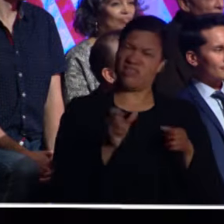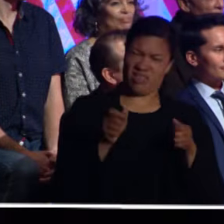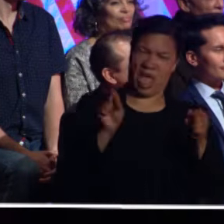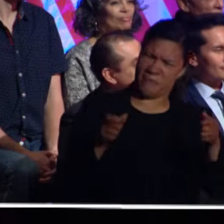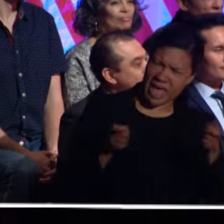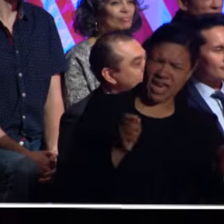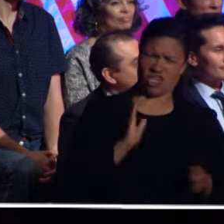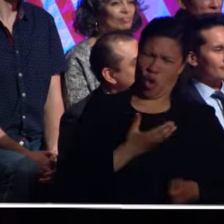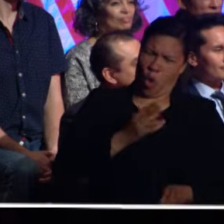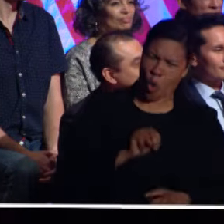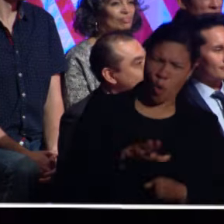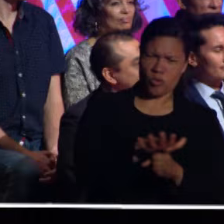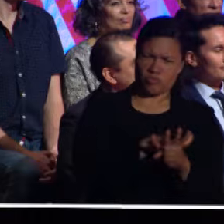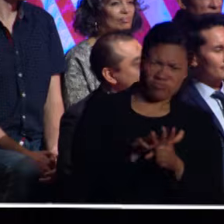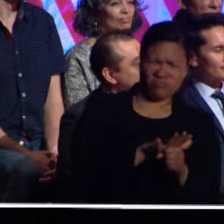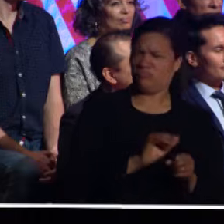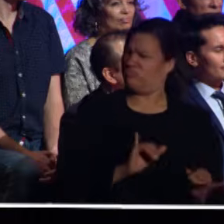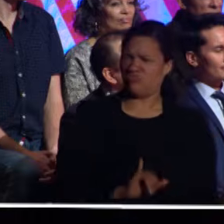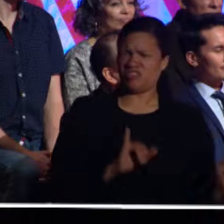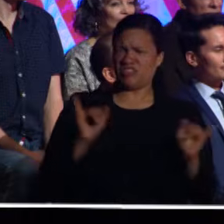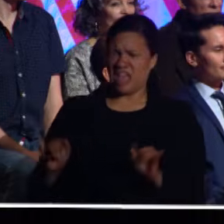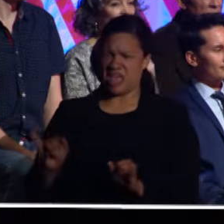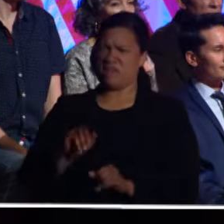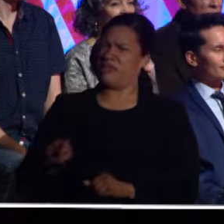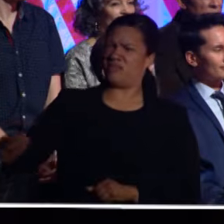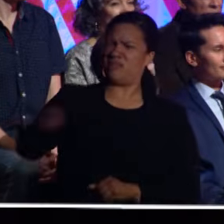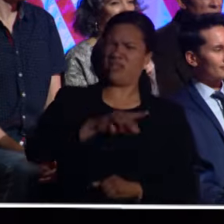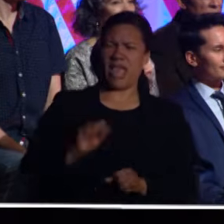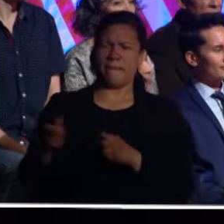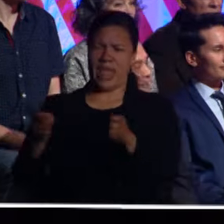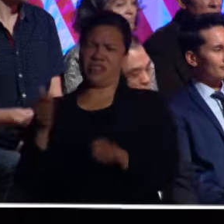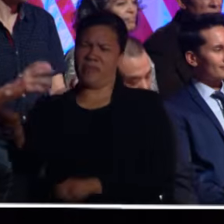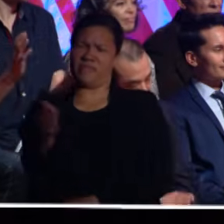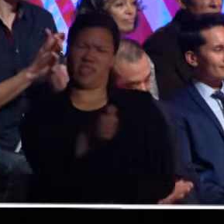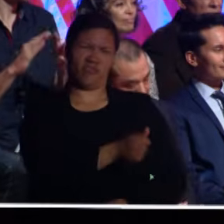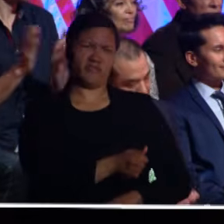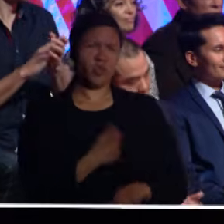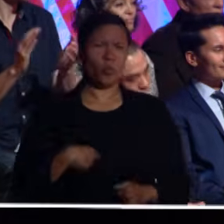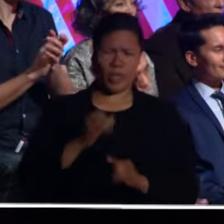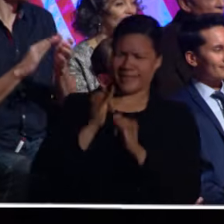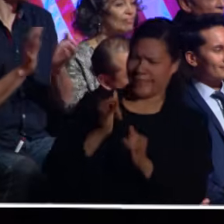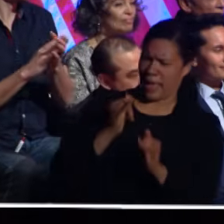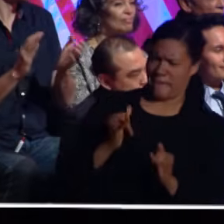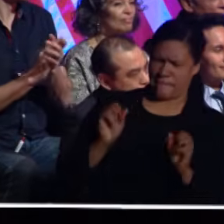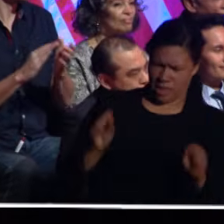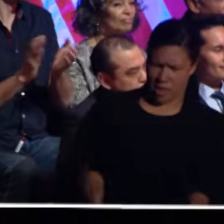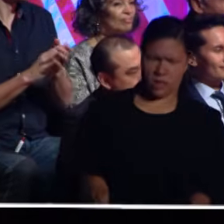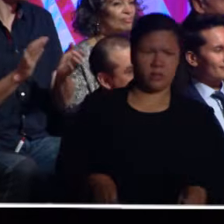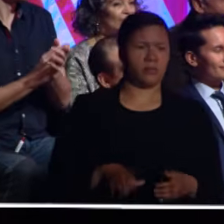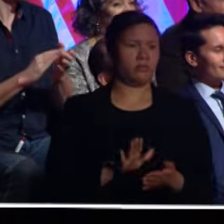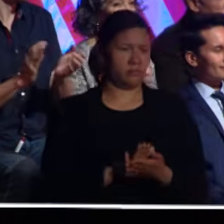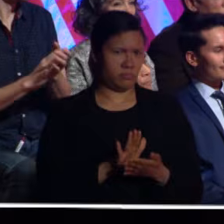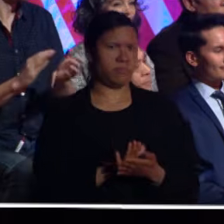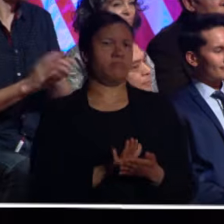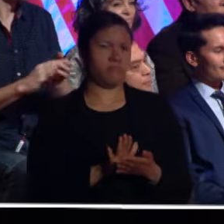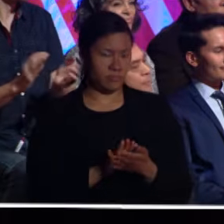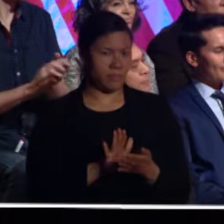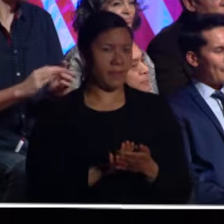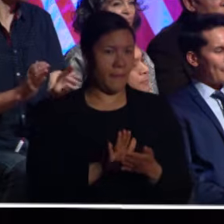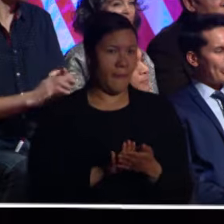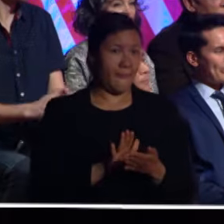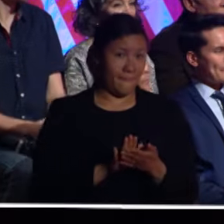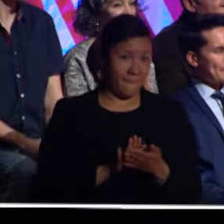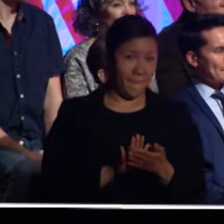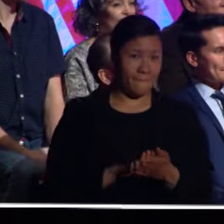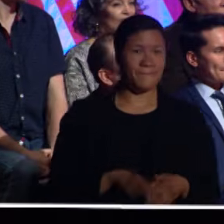jurisdiction as well as any jurisdiction in the nation. It was, after all, through our